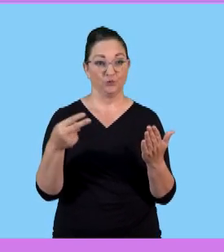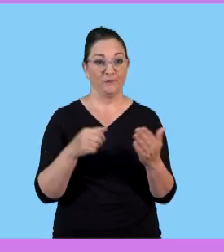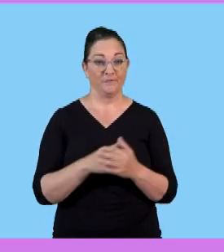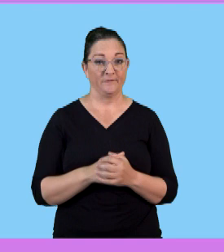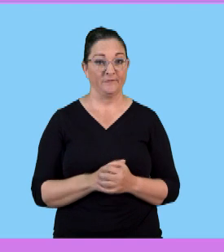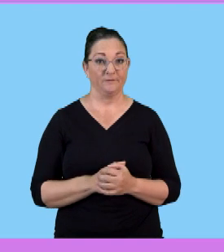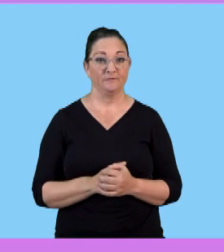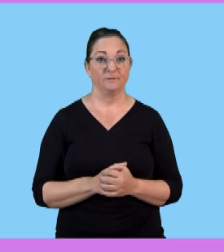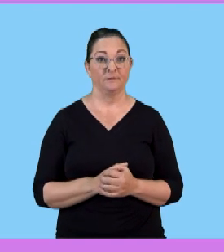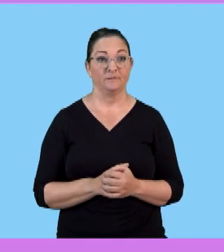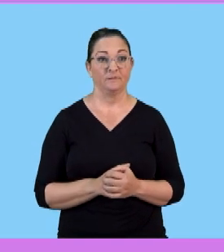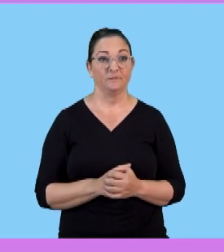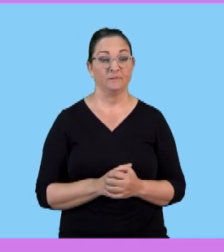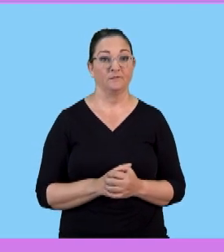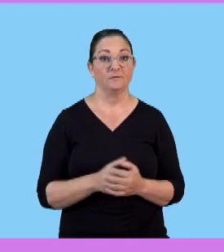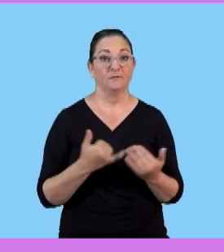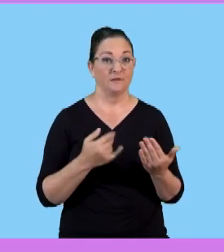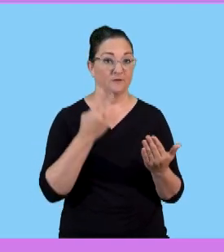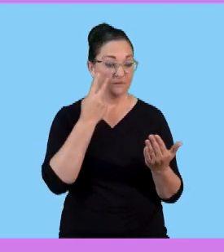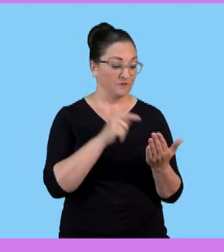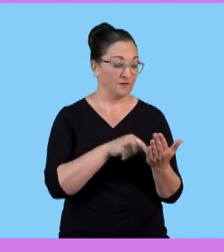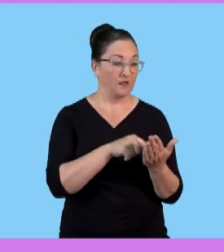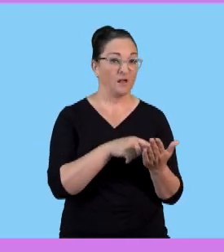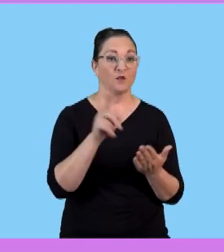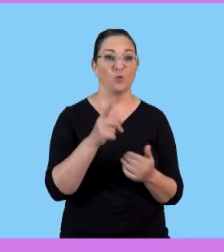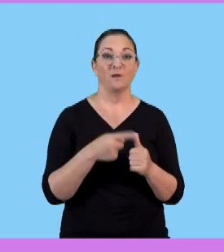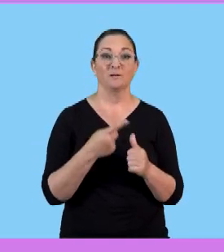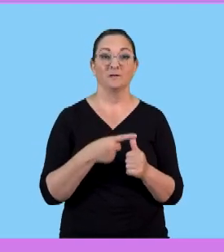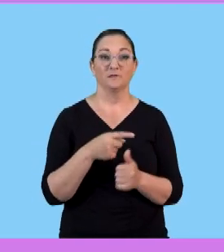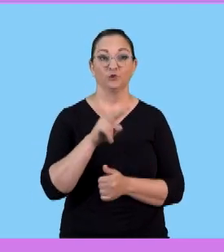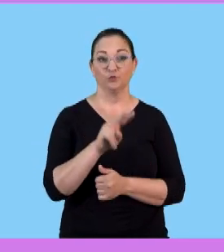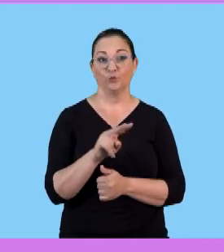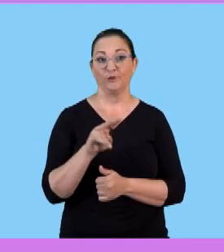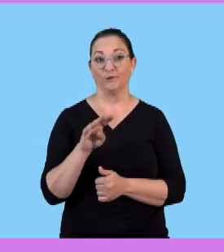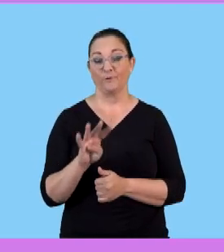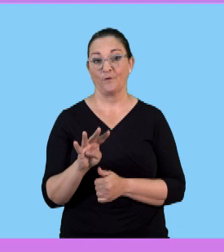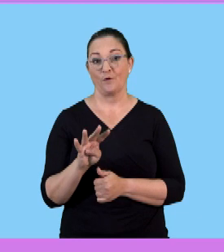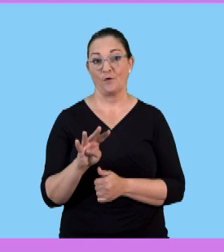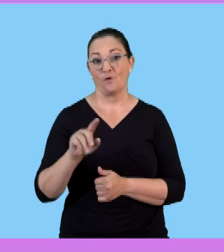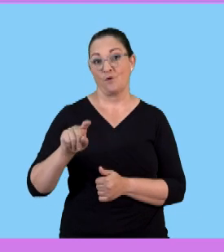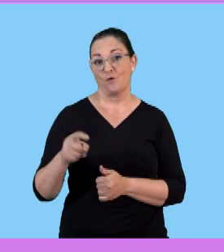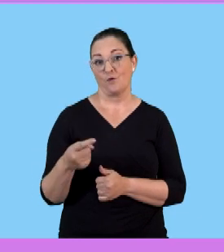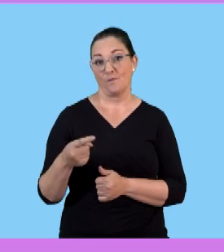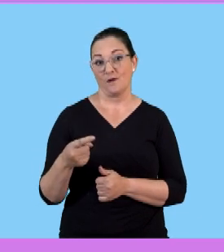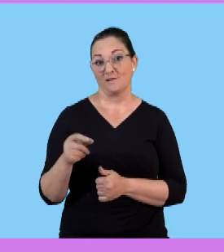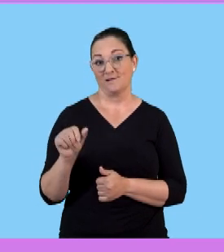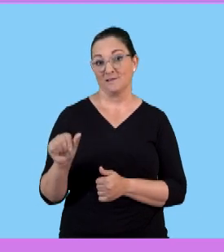value. So looking at my calculator, it will give me an answer of